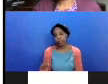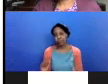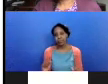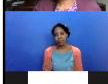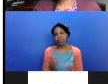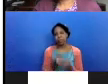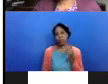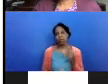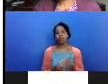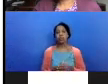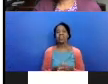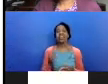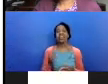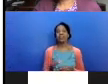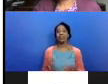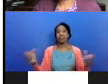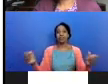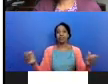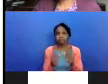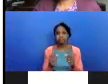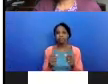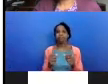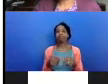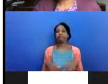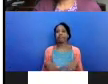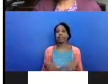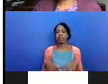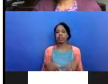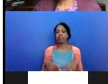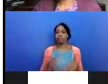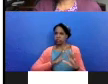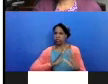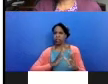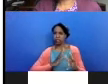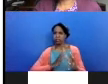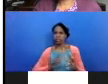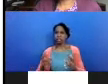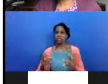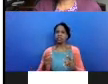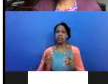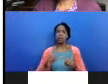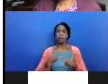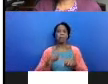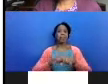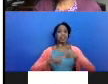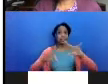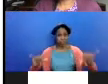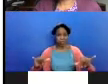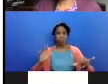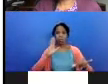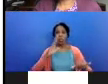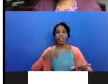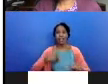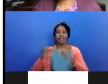We usually run individual conversations always at the same time. Again, that's monitoring safety throughout the whole thing so that